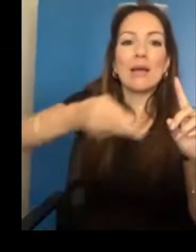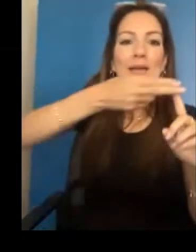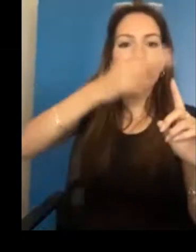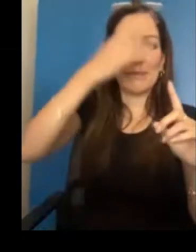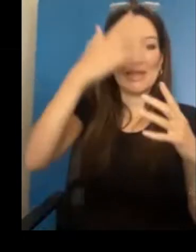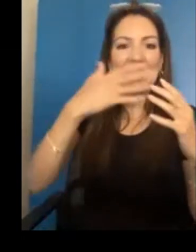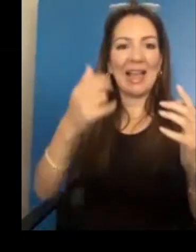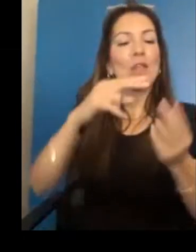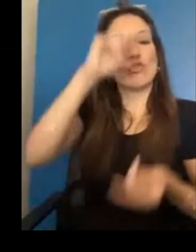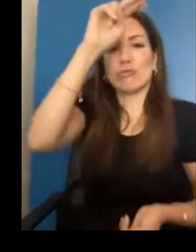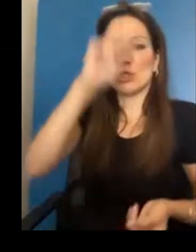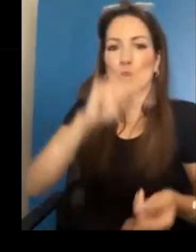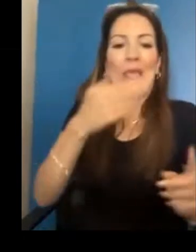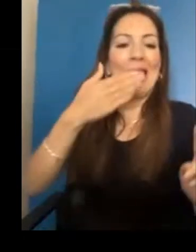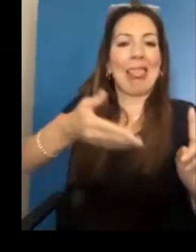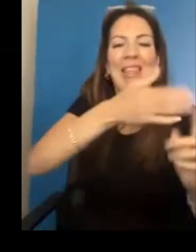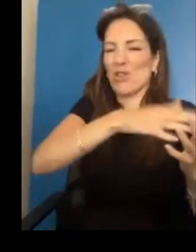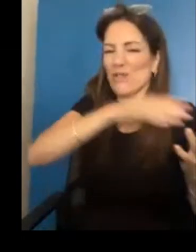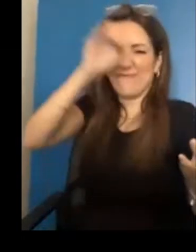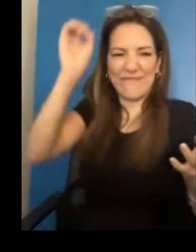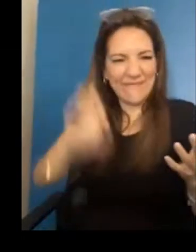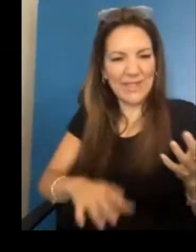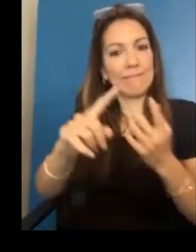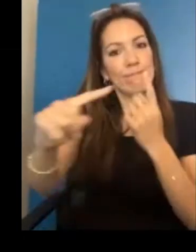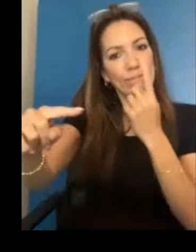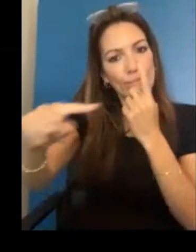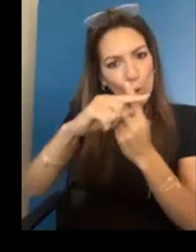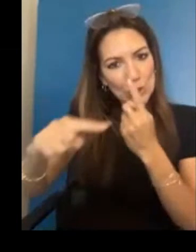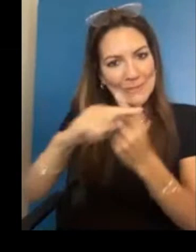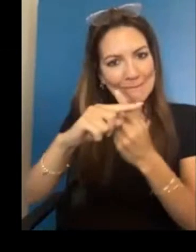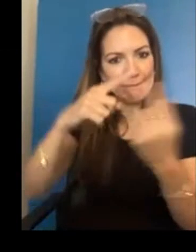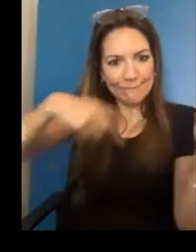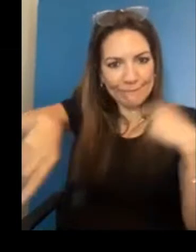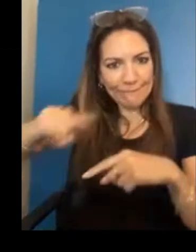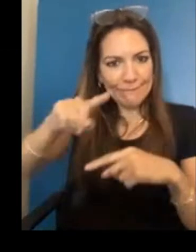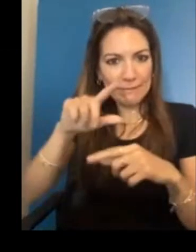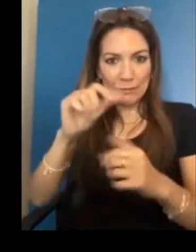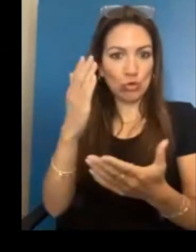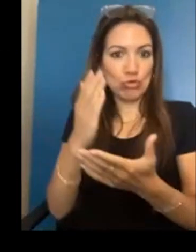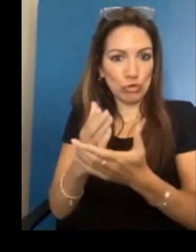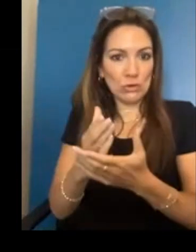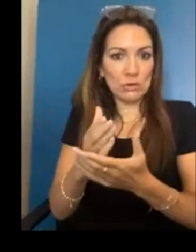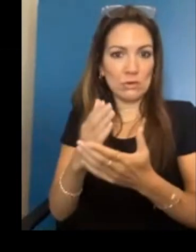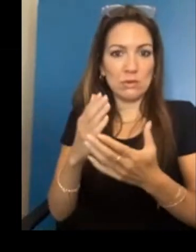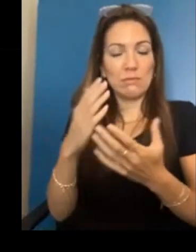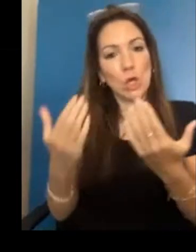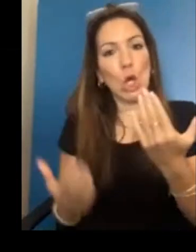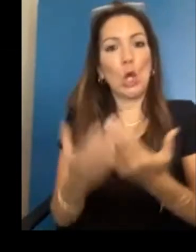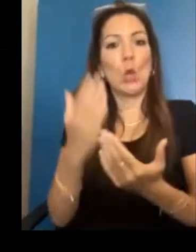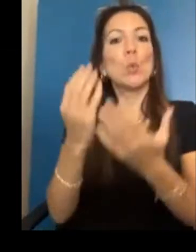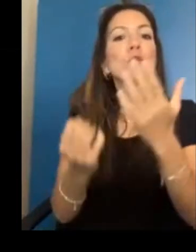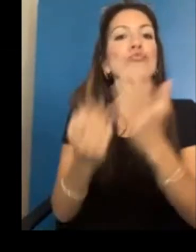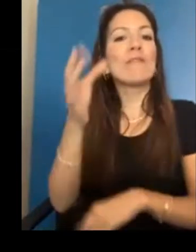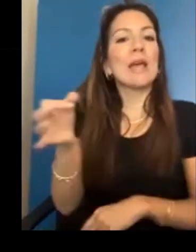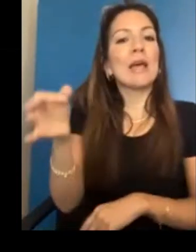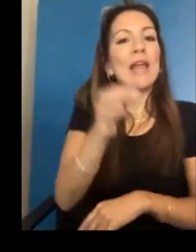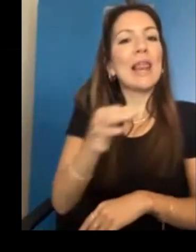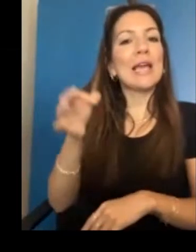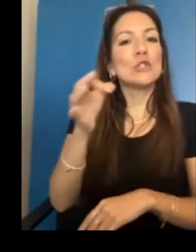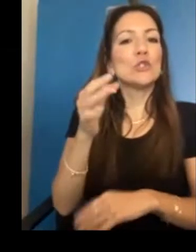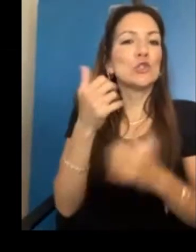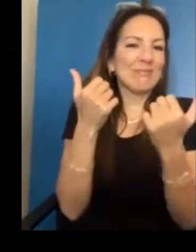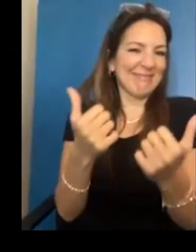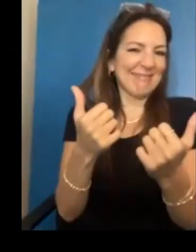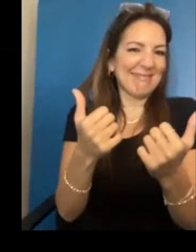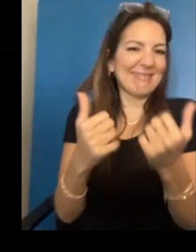really positive aspect that we see, very much making our Trust the heart of the new Springfield Village. Next